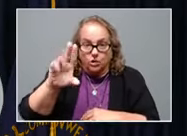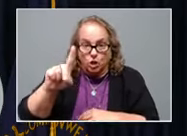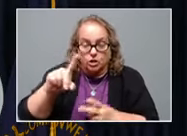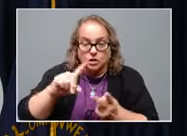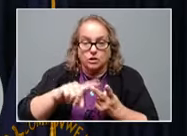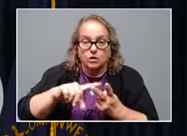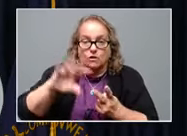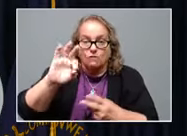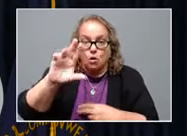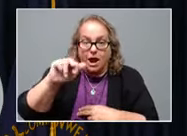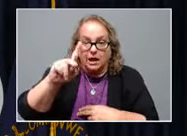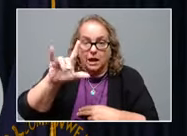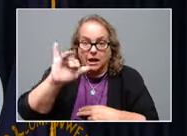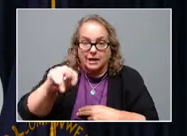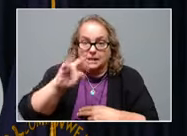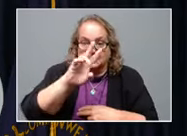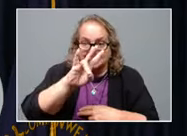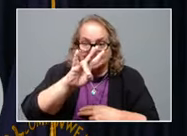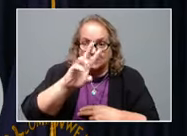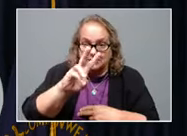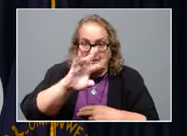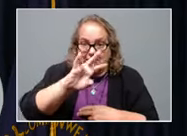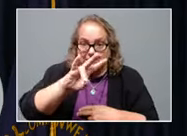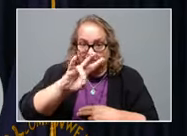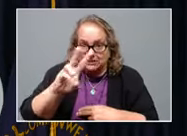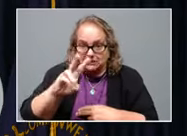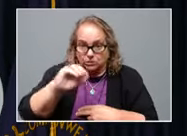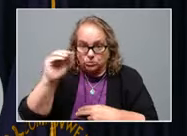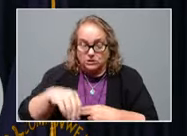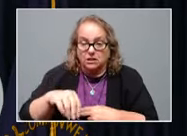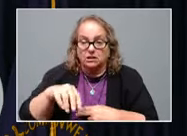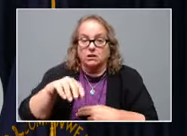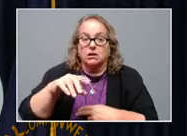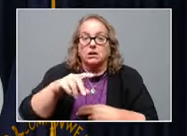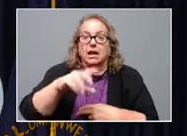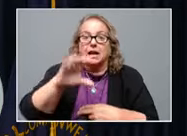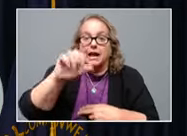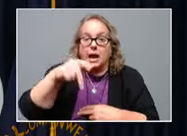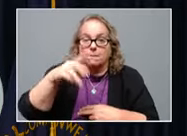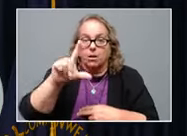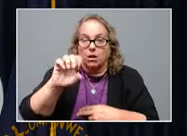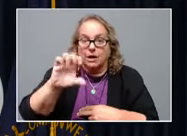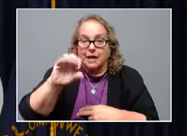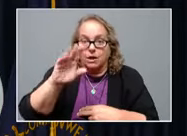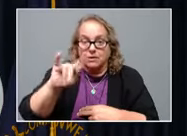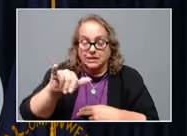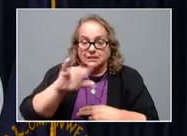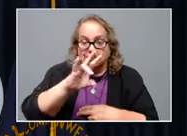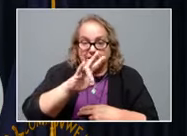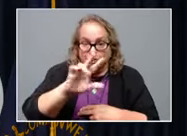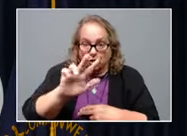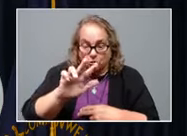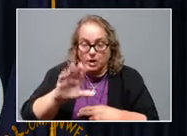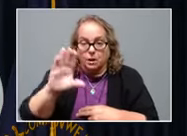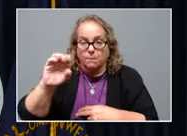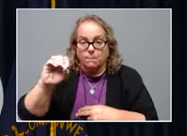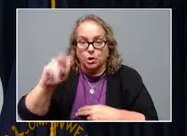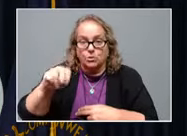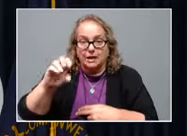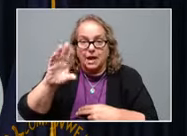76%. Fayette County, 73%. Campbell County, 73%. Boone County, 70%. So good job